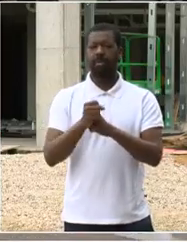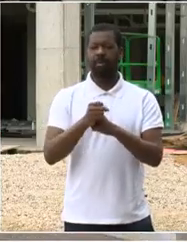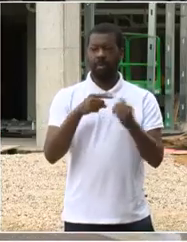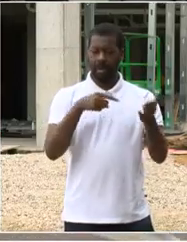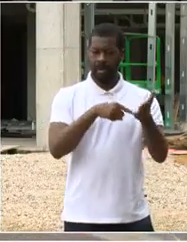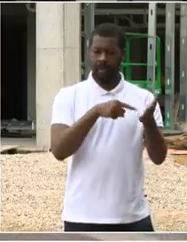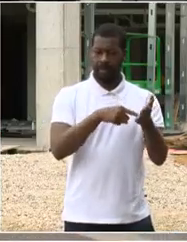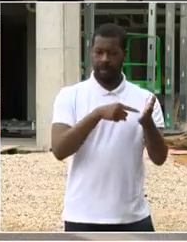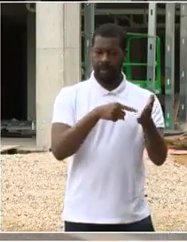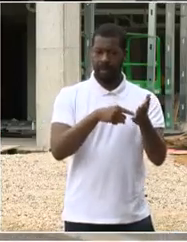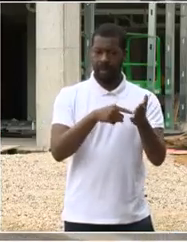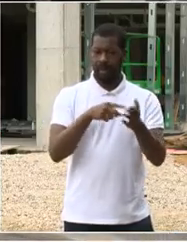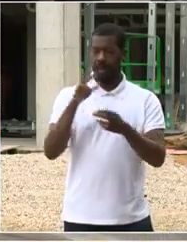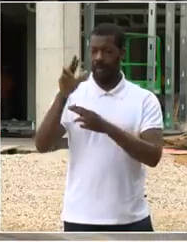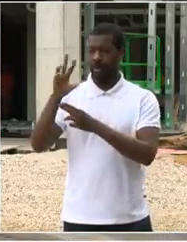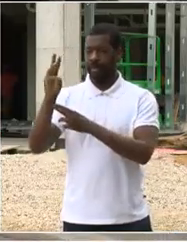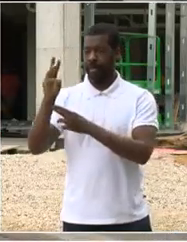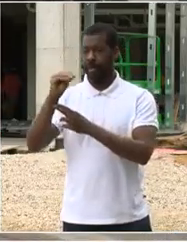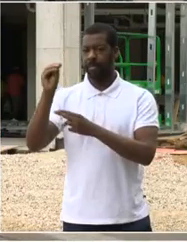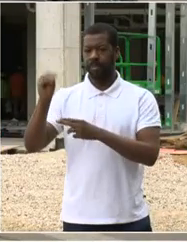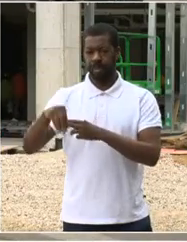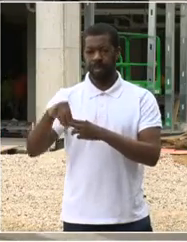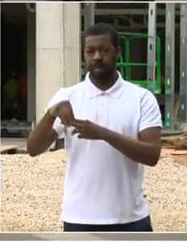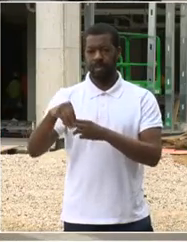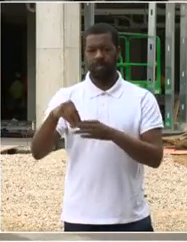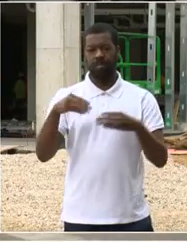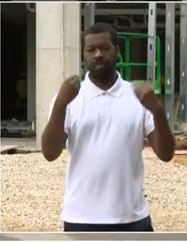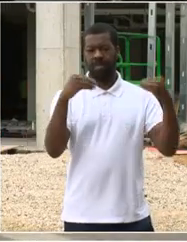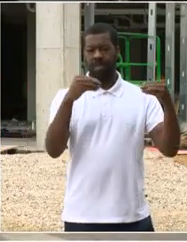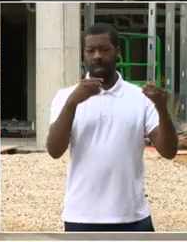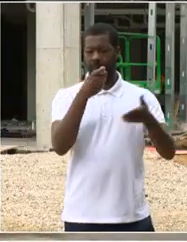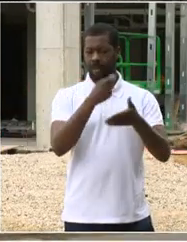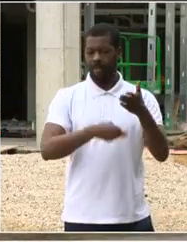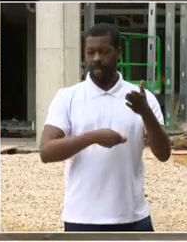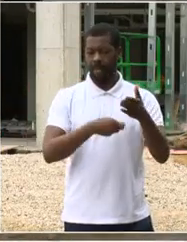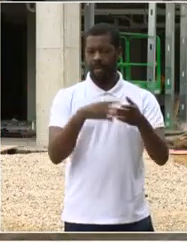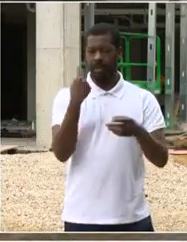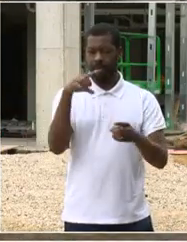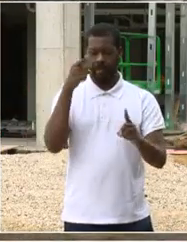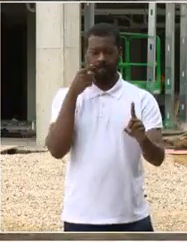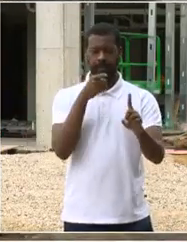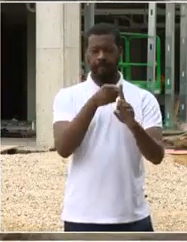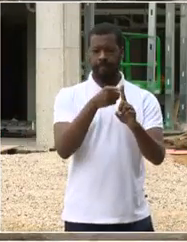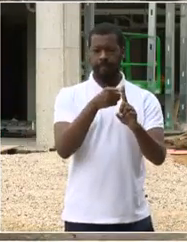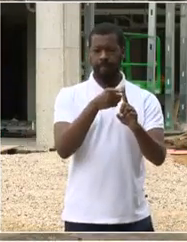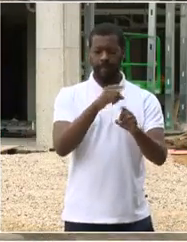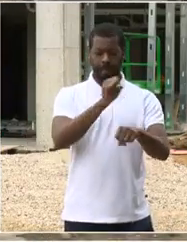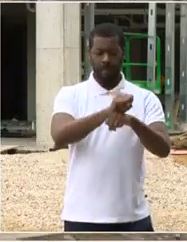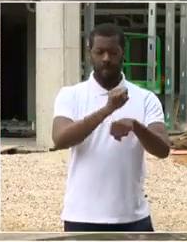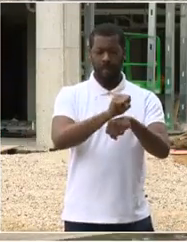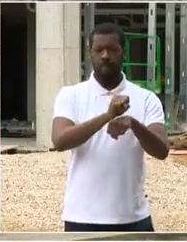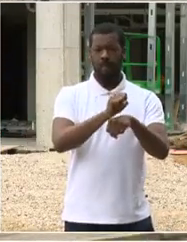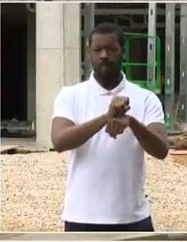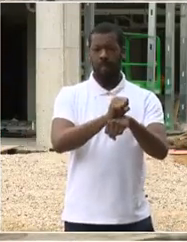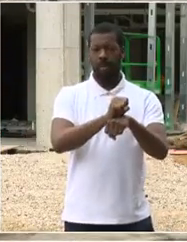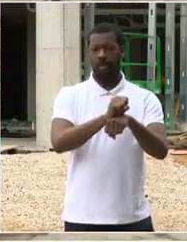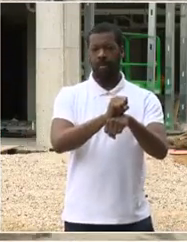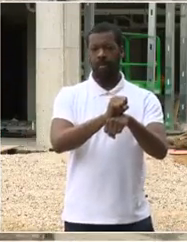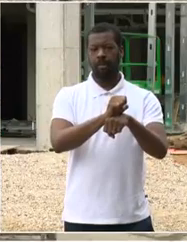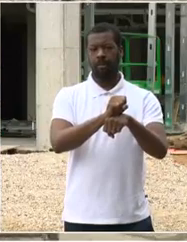and 36% will be market rate, but targeted towards working class family,